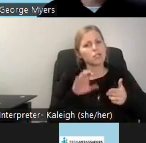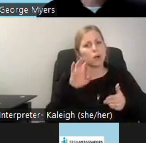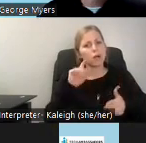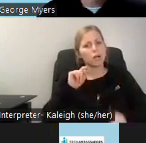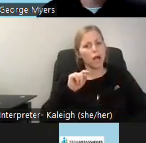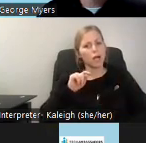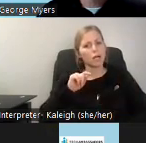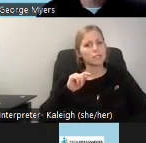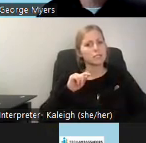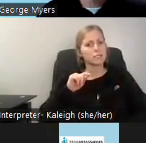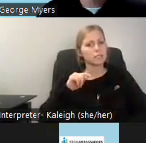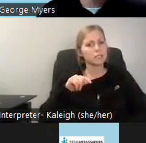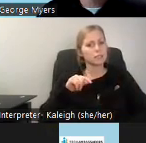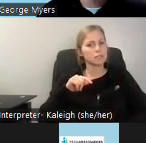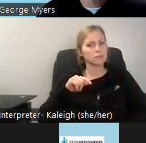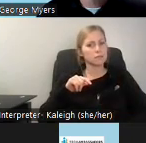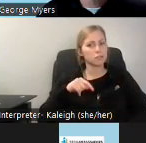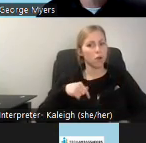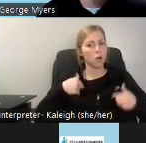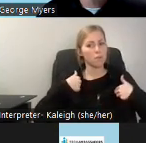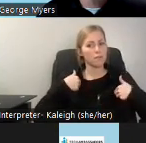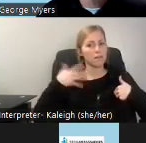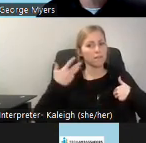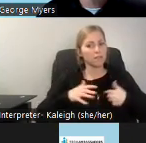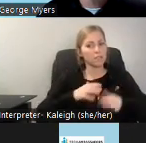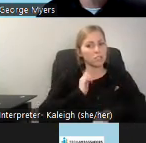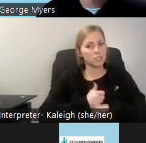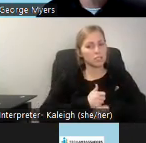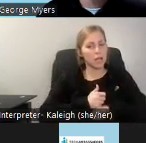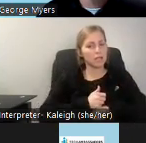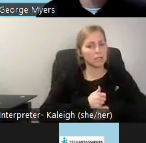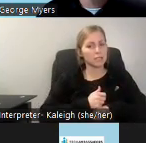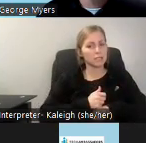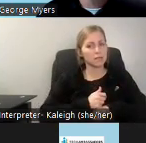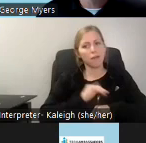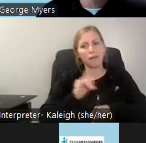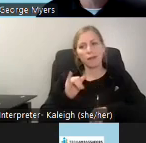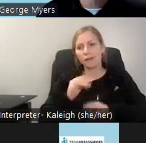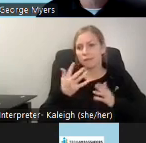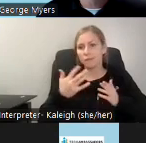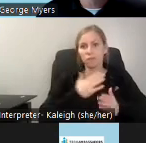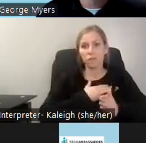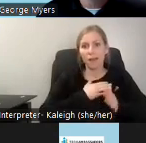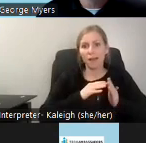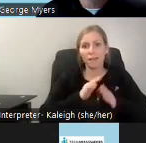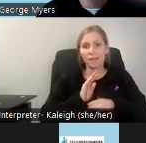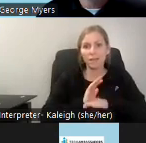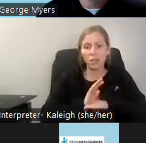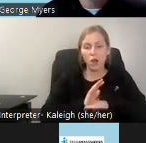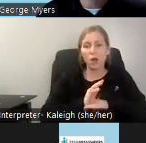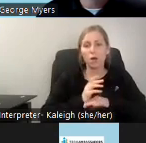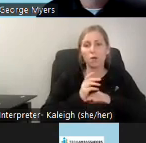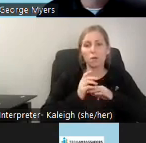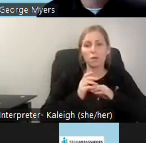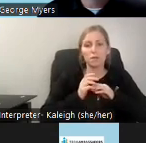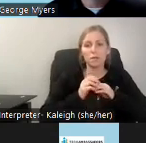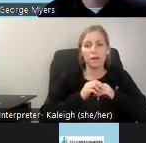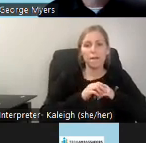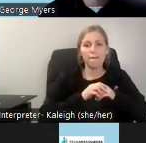I have actually, like on my video with like